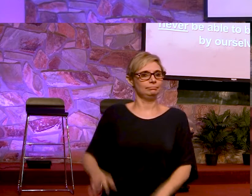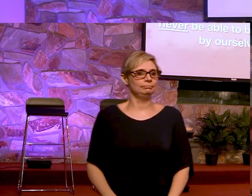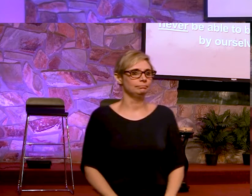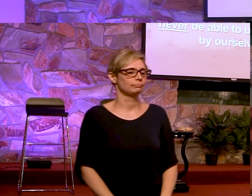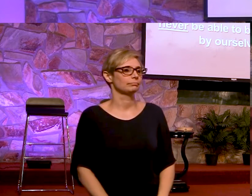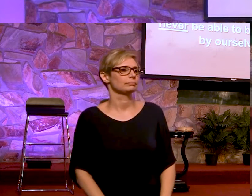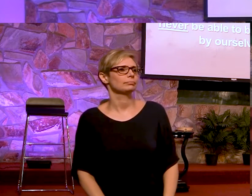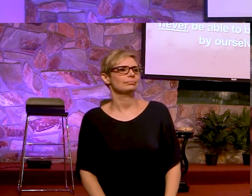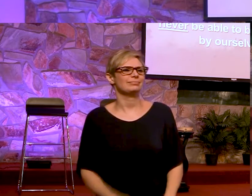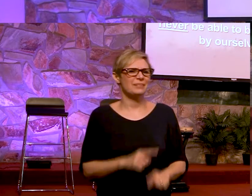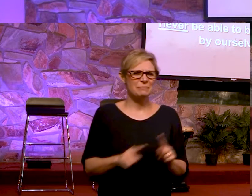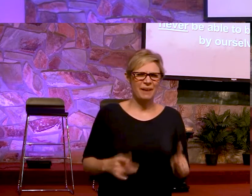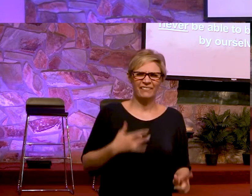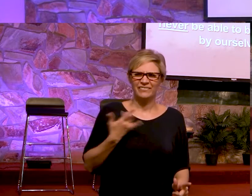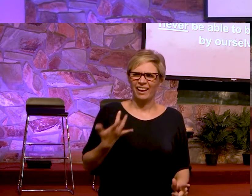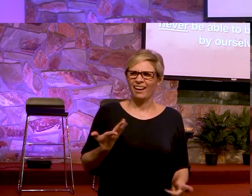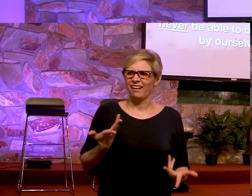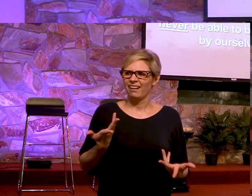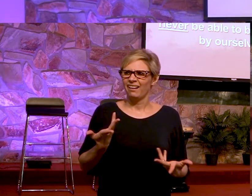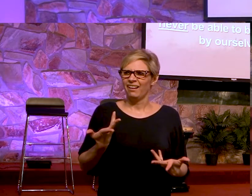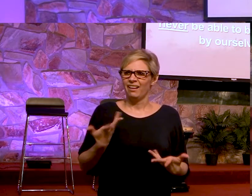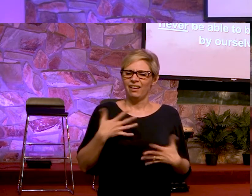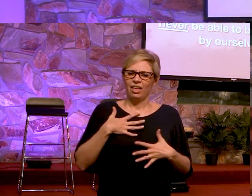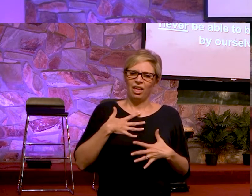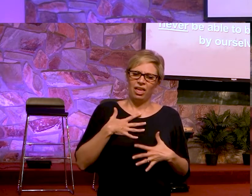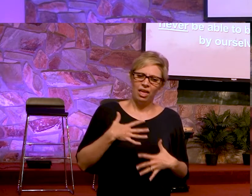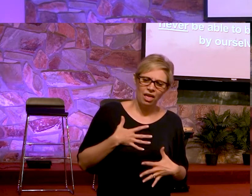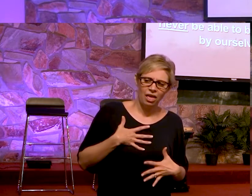But we get discouraged when we feel inadequate.